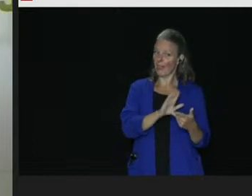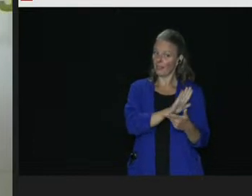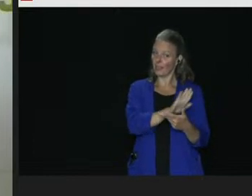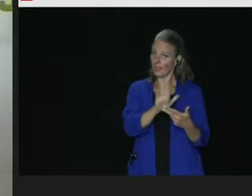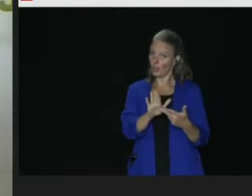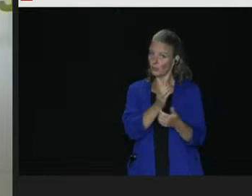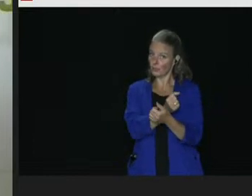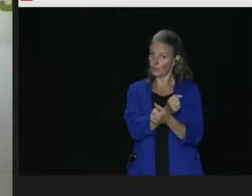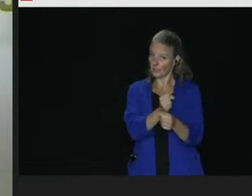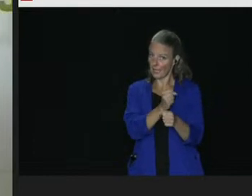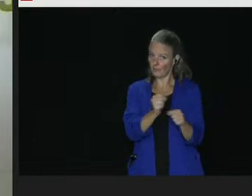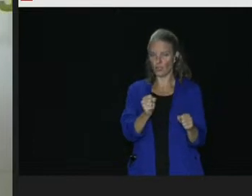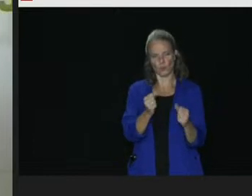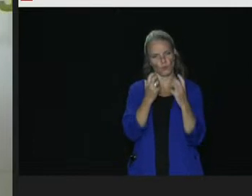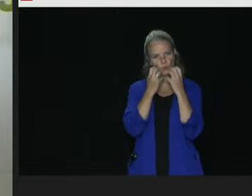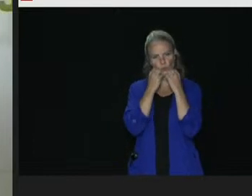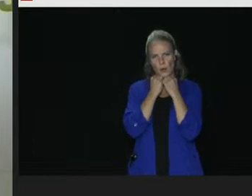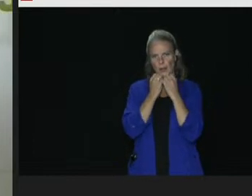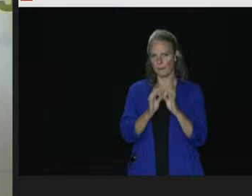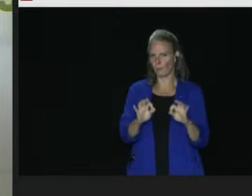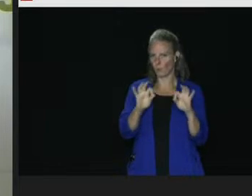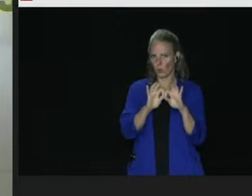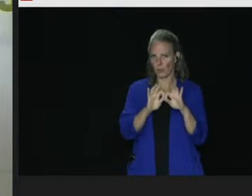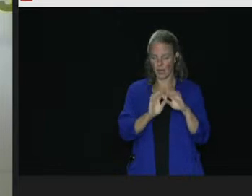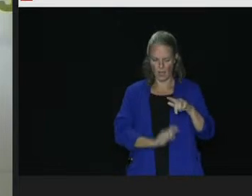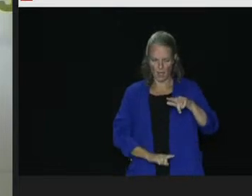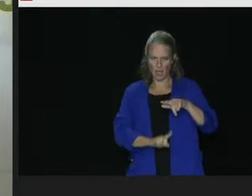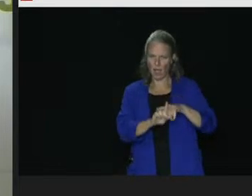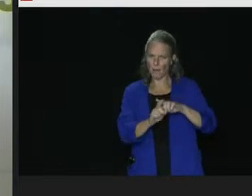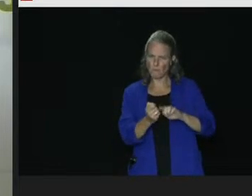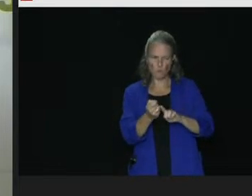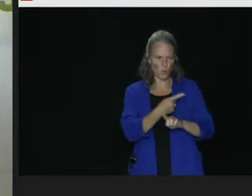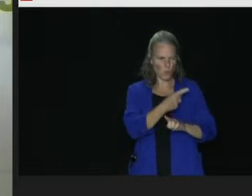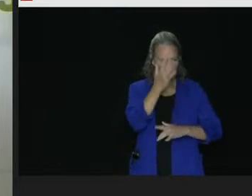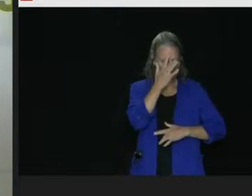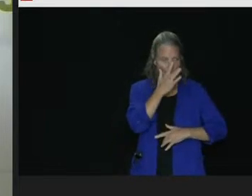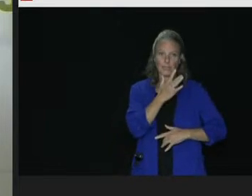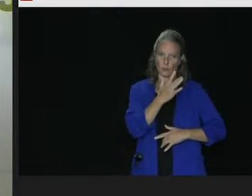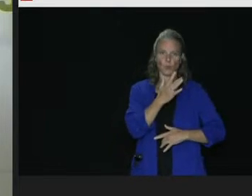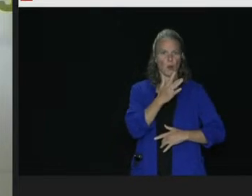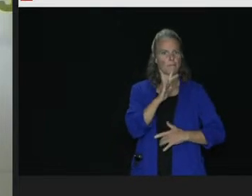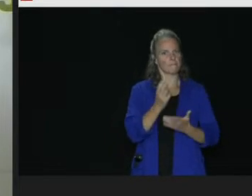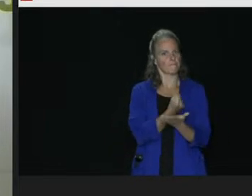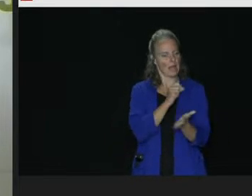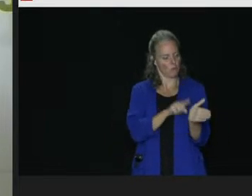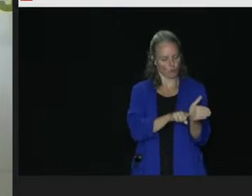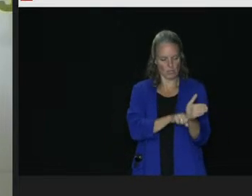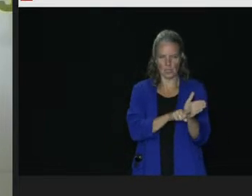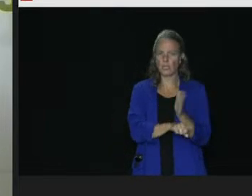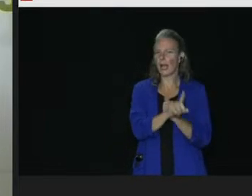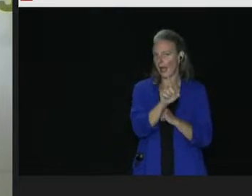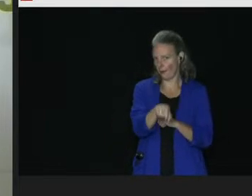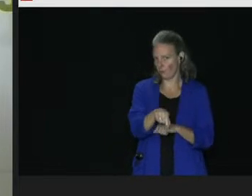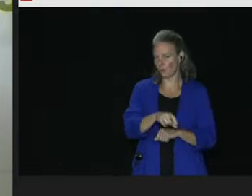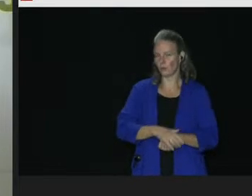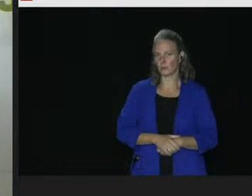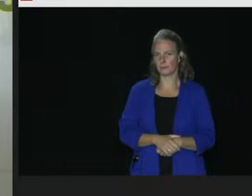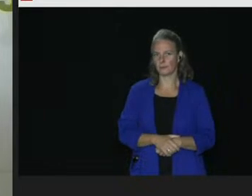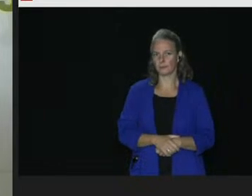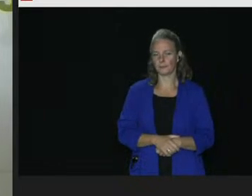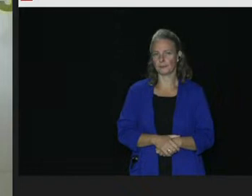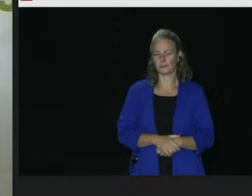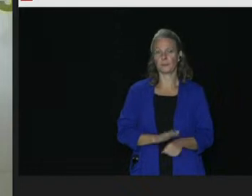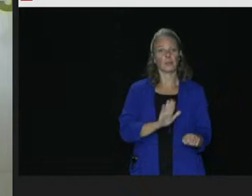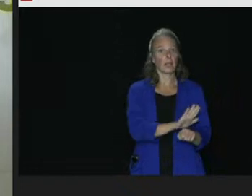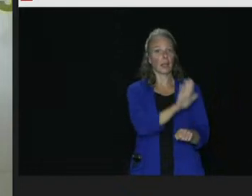and any signal is worth the investigation. So In Canada, as we follow